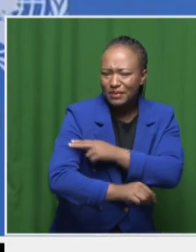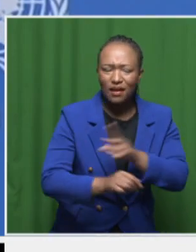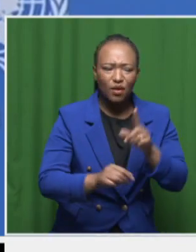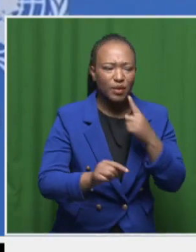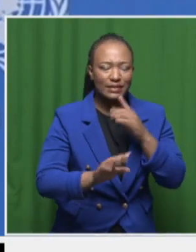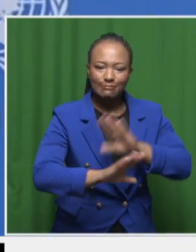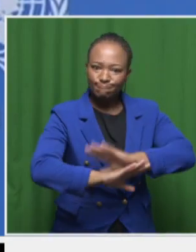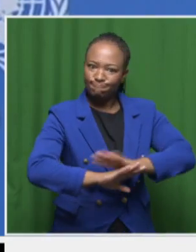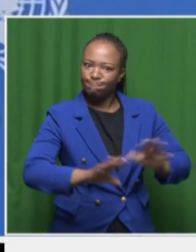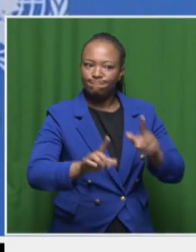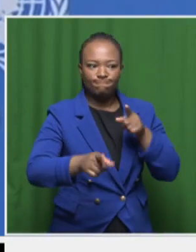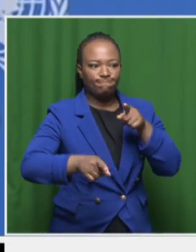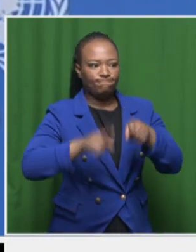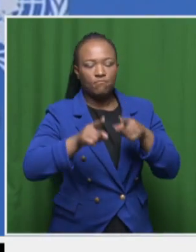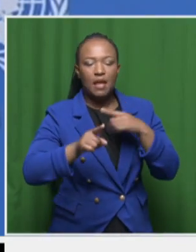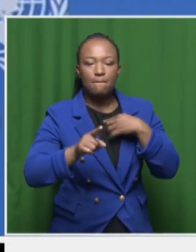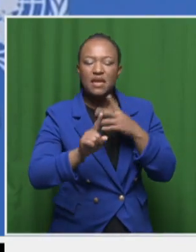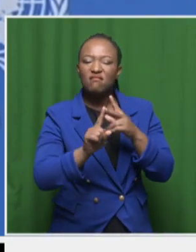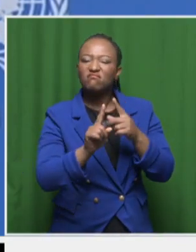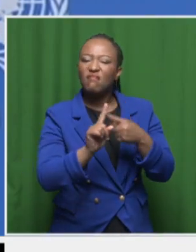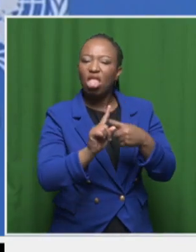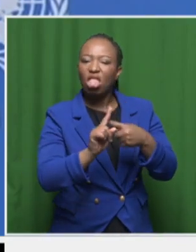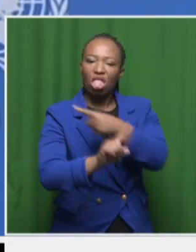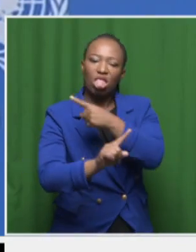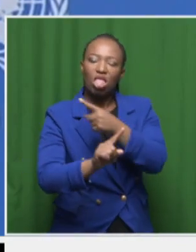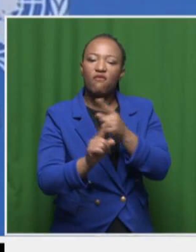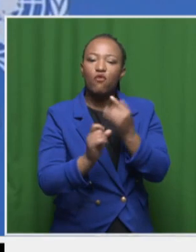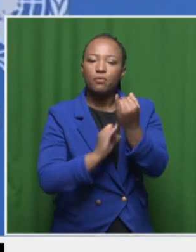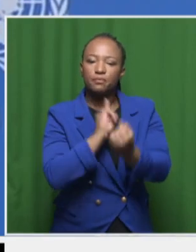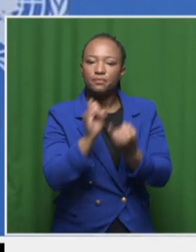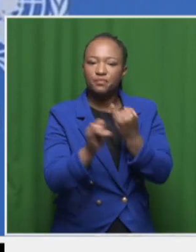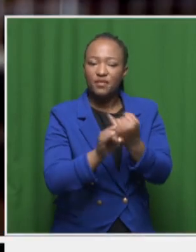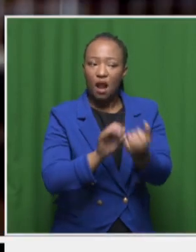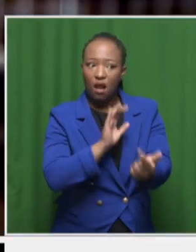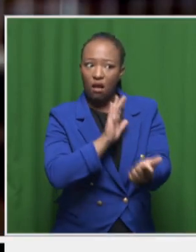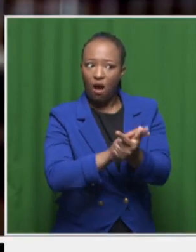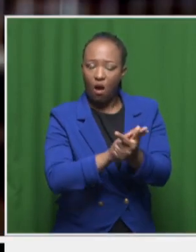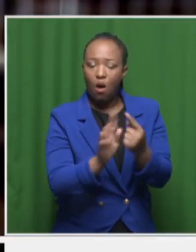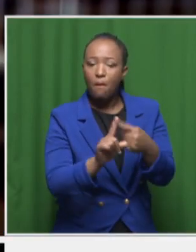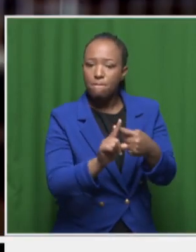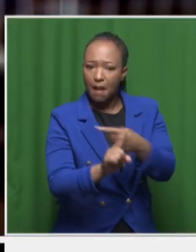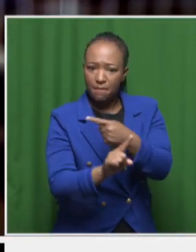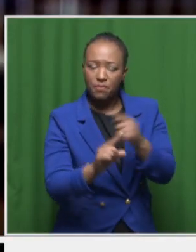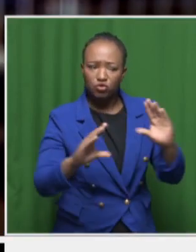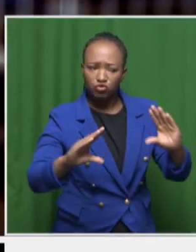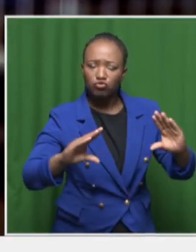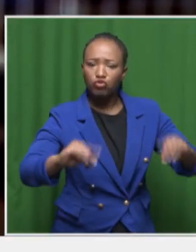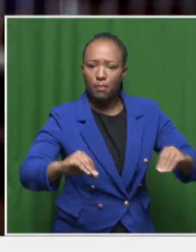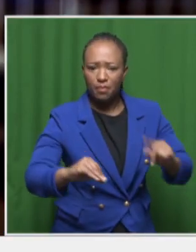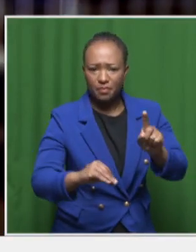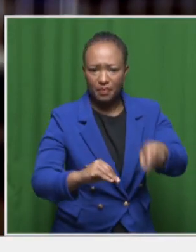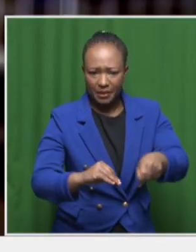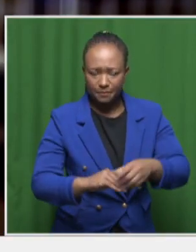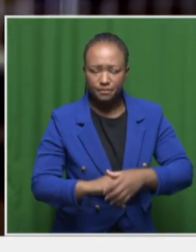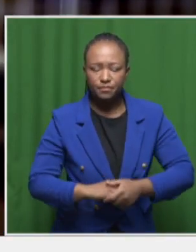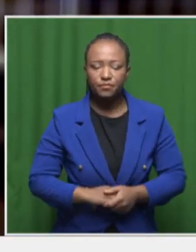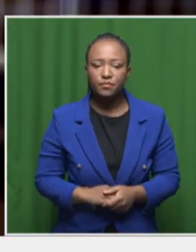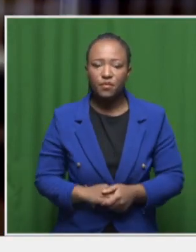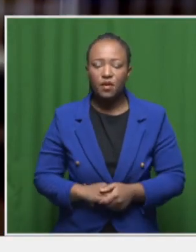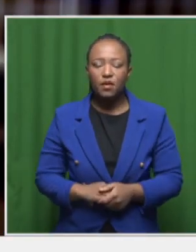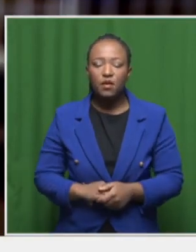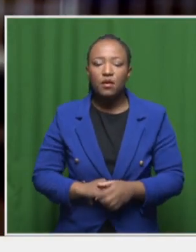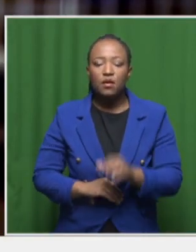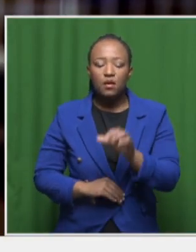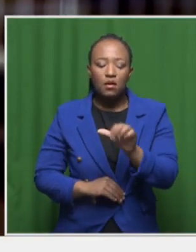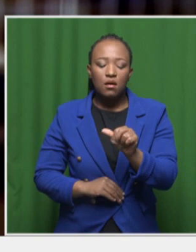flagrant violations of international law, and they must stop. The United Nations also confirmed Secretary-General Antonio Guterres'